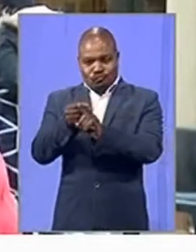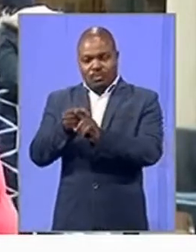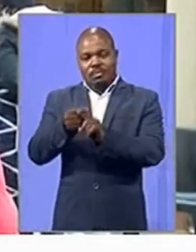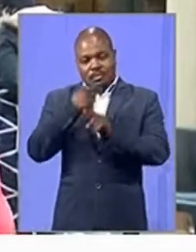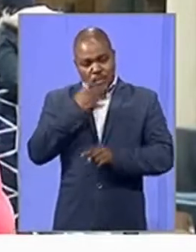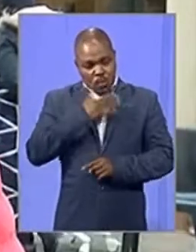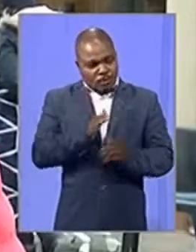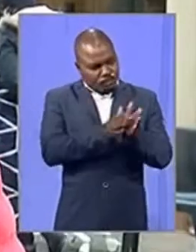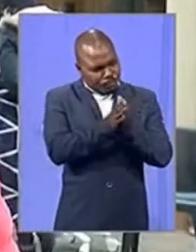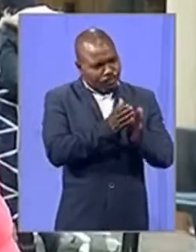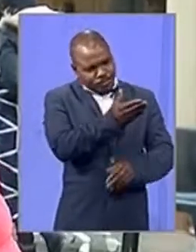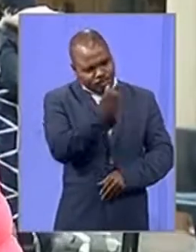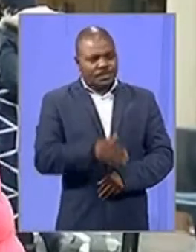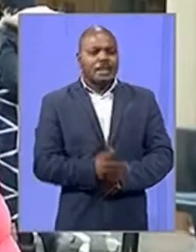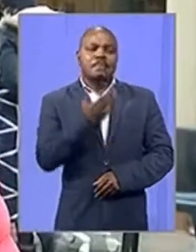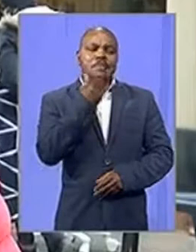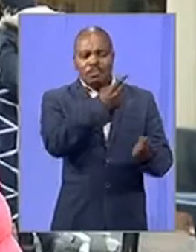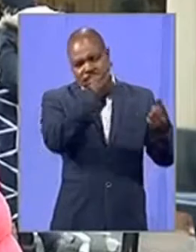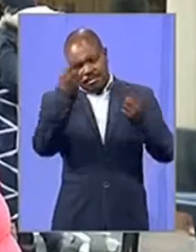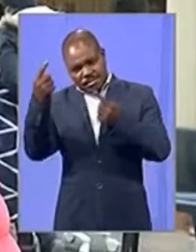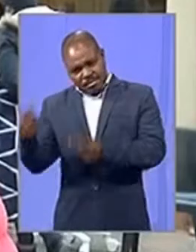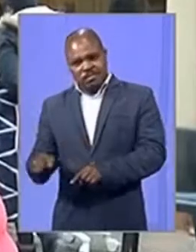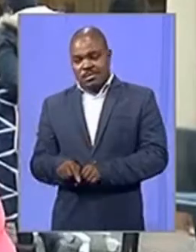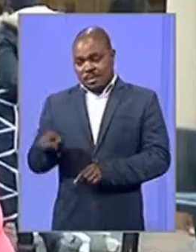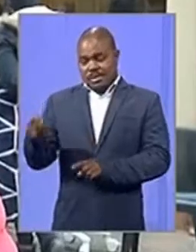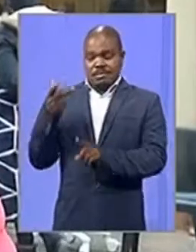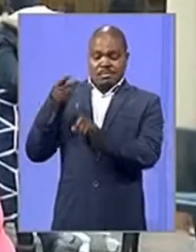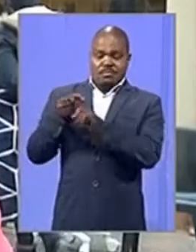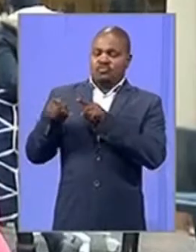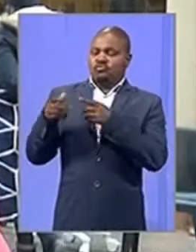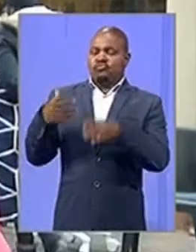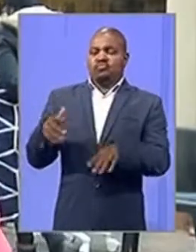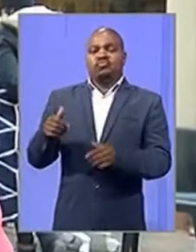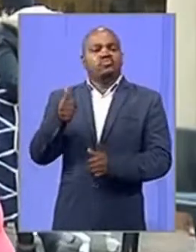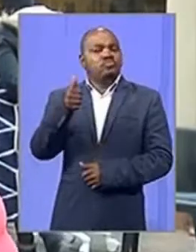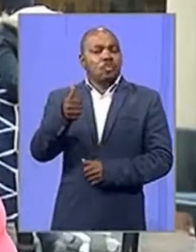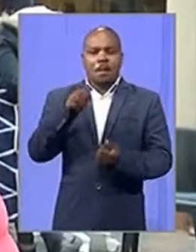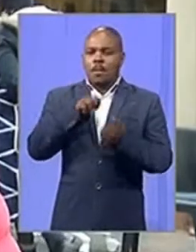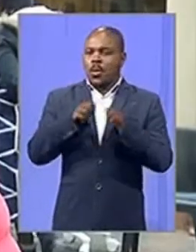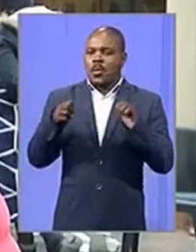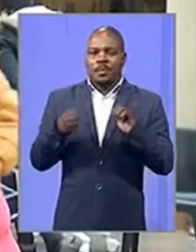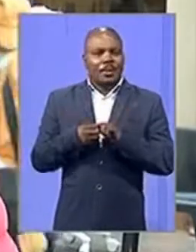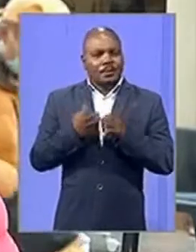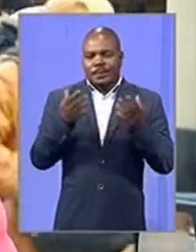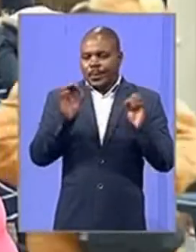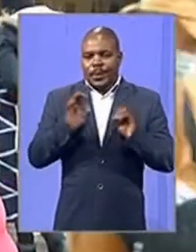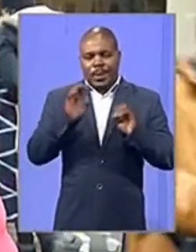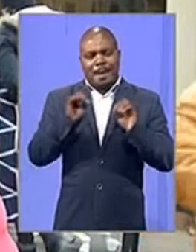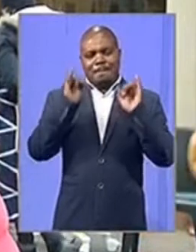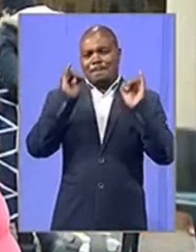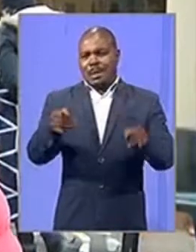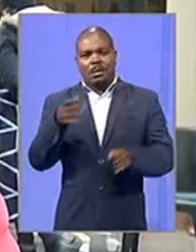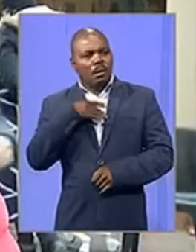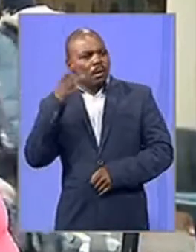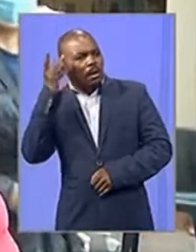ho ba kgothaletsa haholo hore ba tle ba tlo vaccinate. Vaccine ena na e hantle ha ona letho le lebe hakalo le re kileng